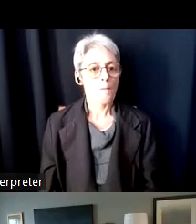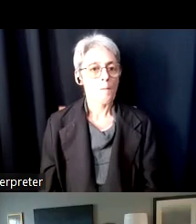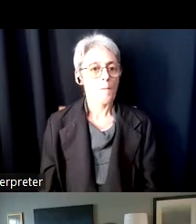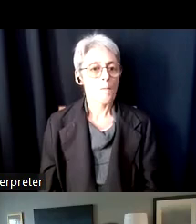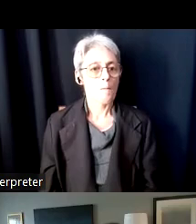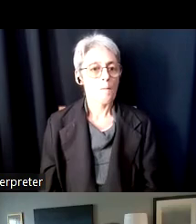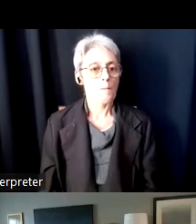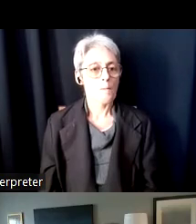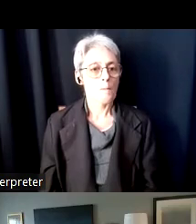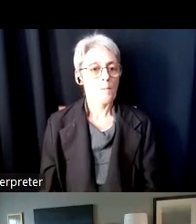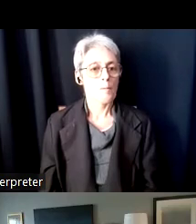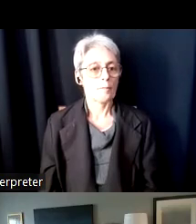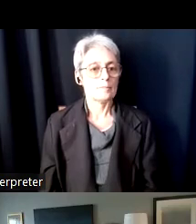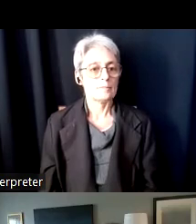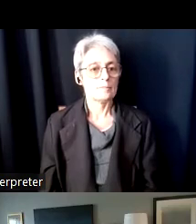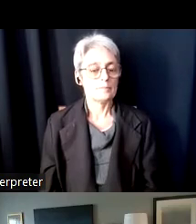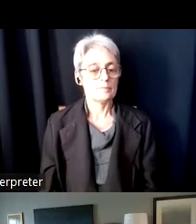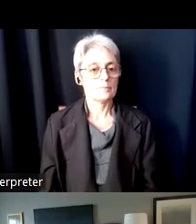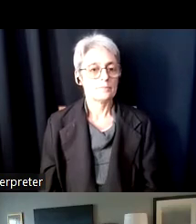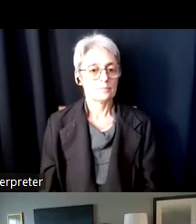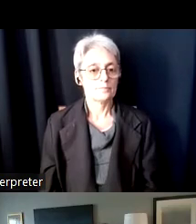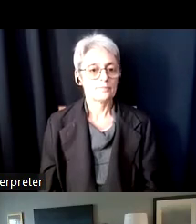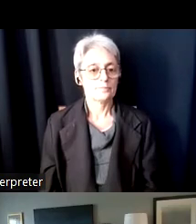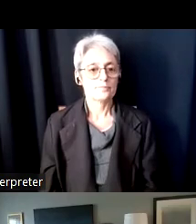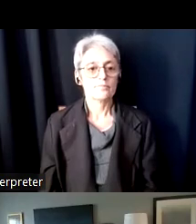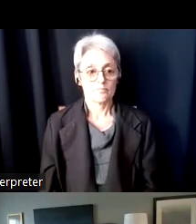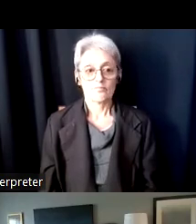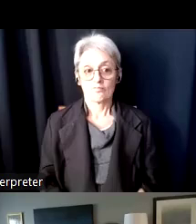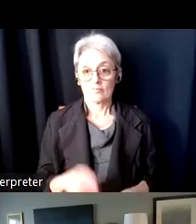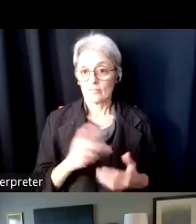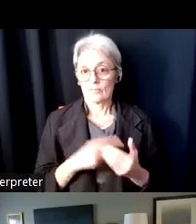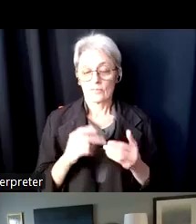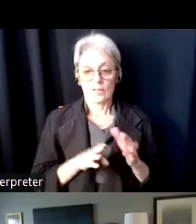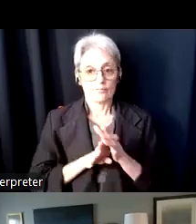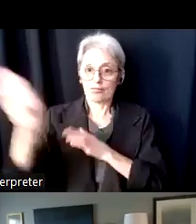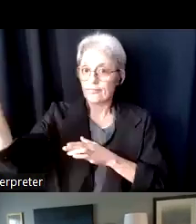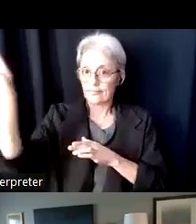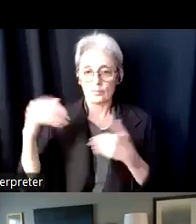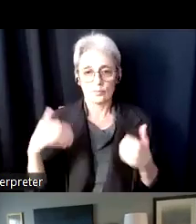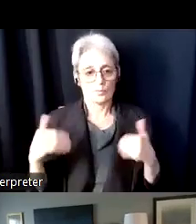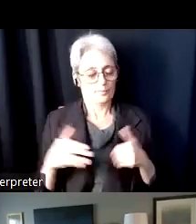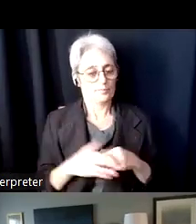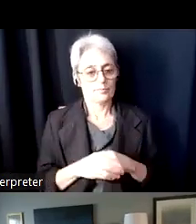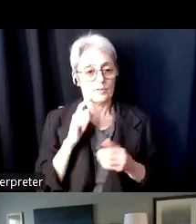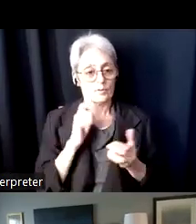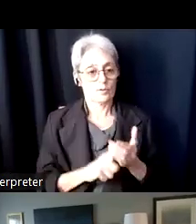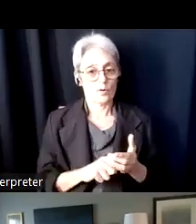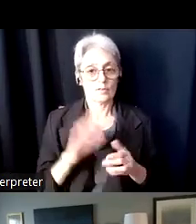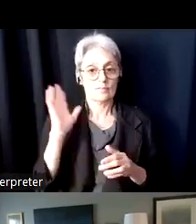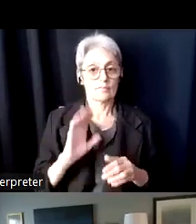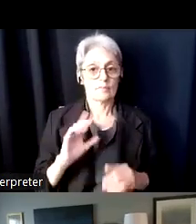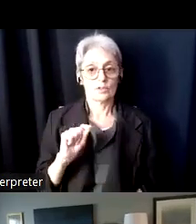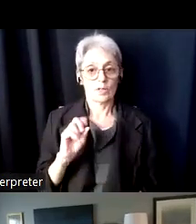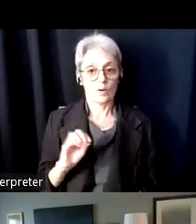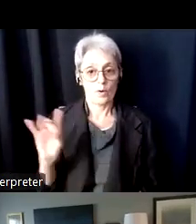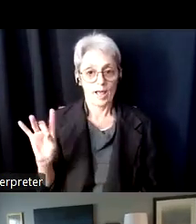This will give you a sense of the growth of the program, which has really been astronomical. You can see that in 2008 that we started